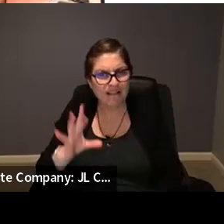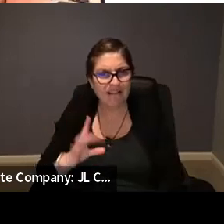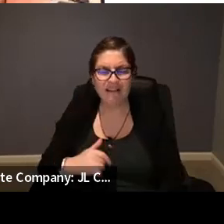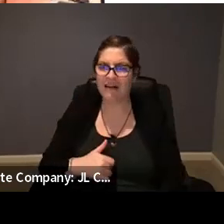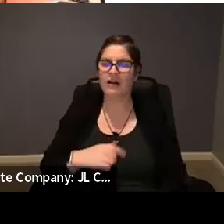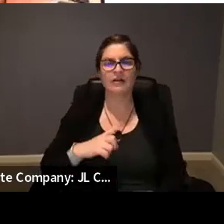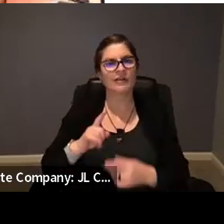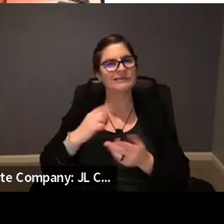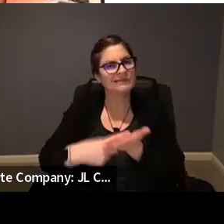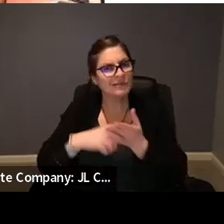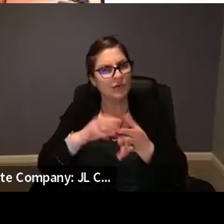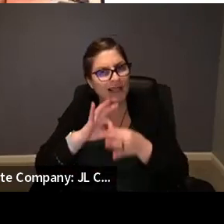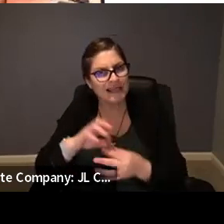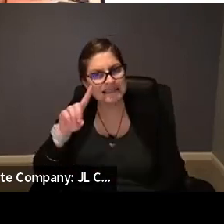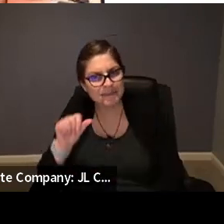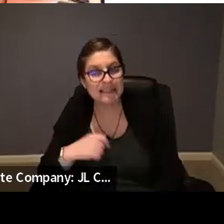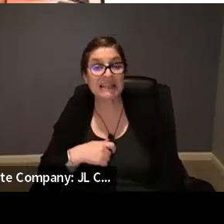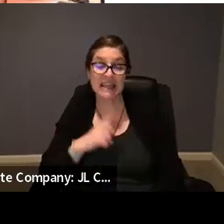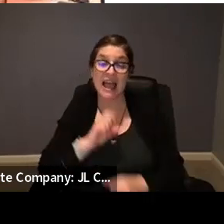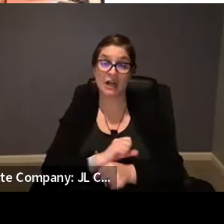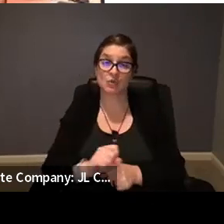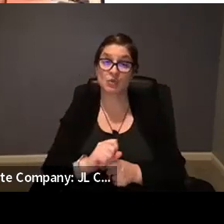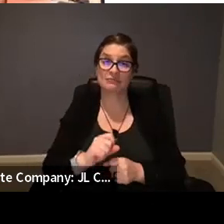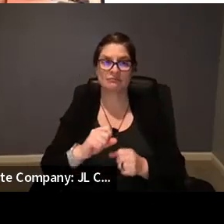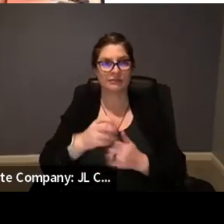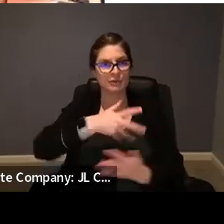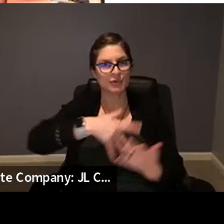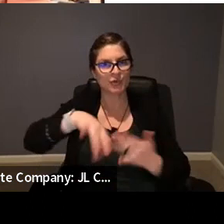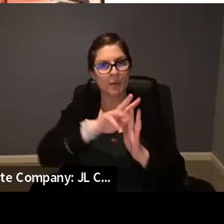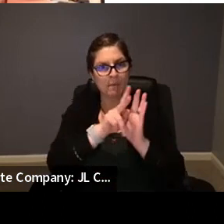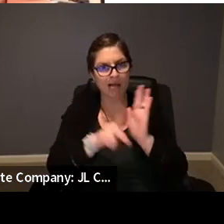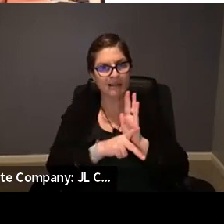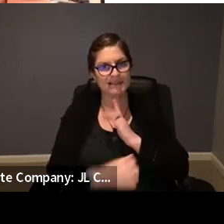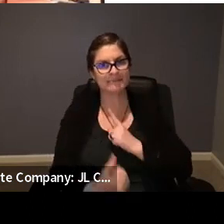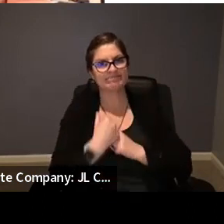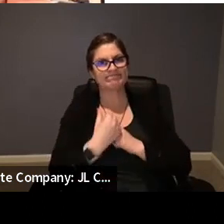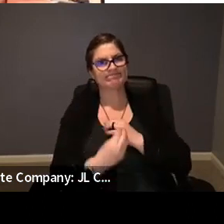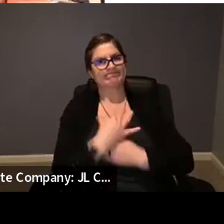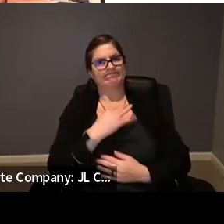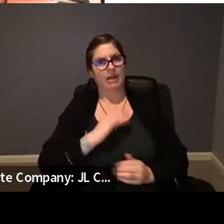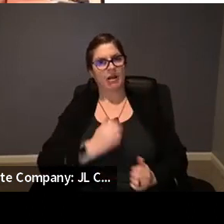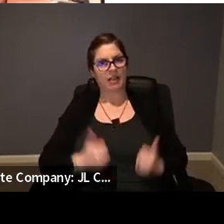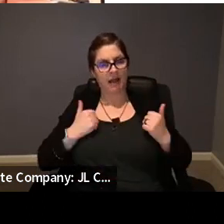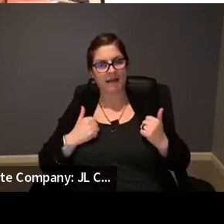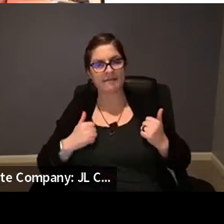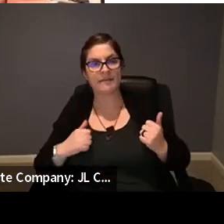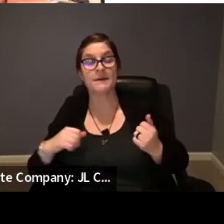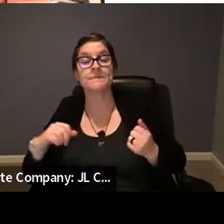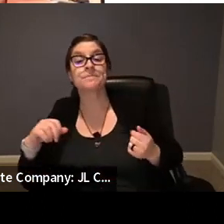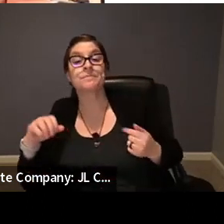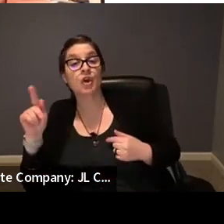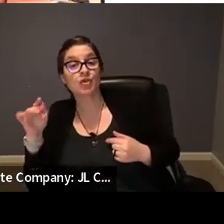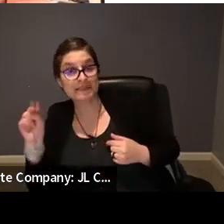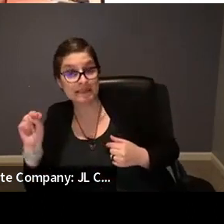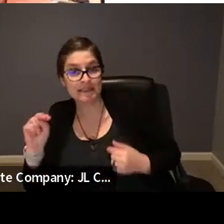disability, and in the actual social policies that affect our lives. Yeah, it'll be interesting, I think, to see as